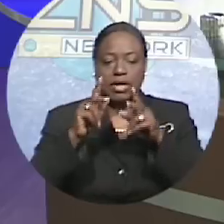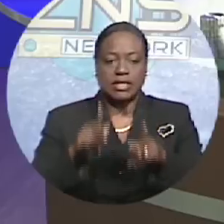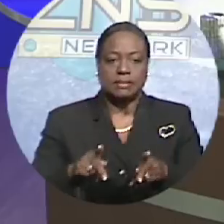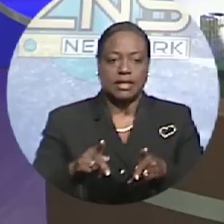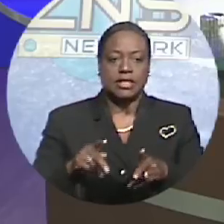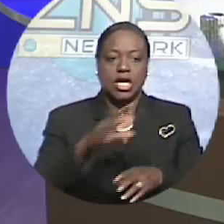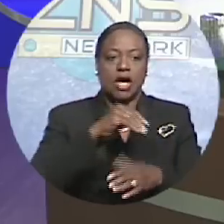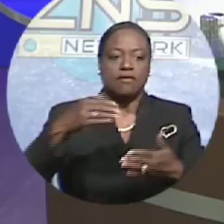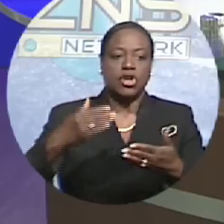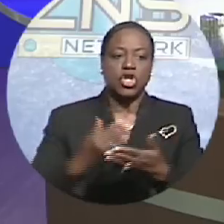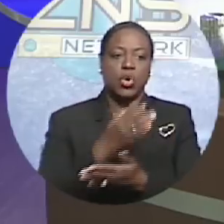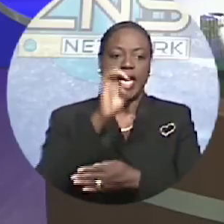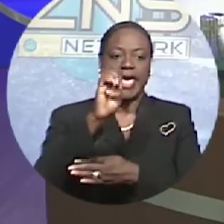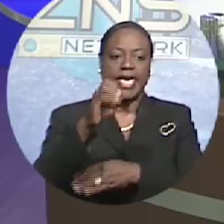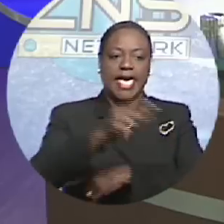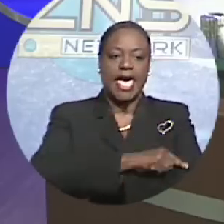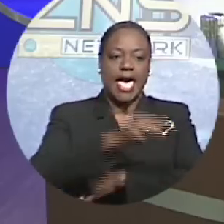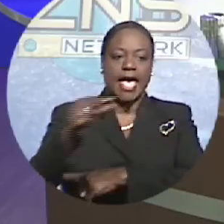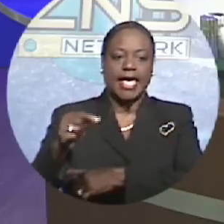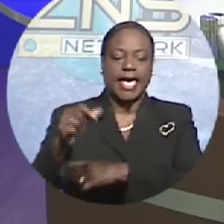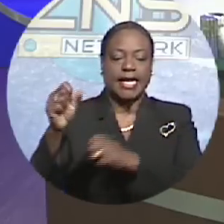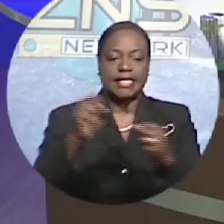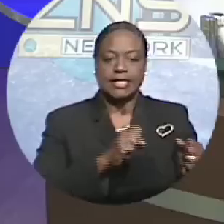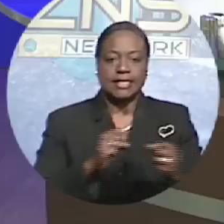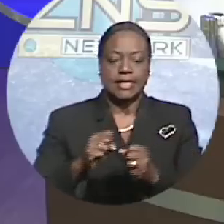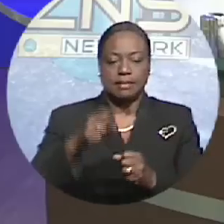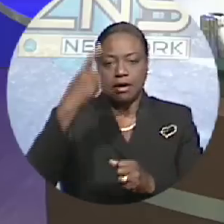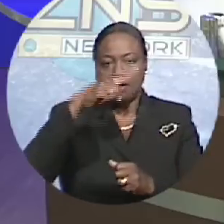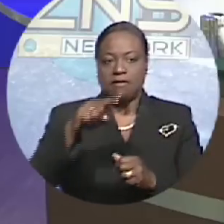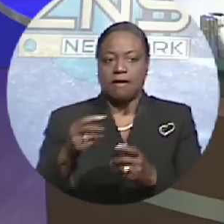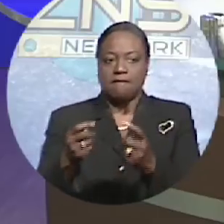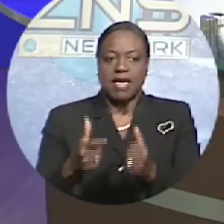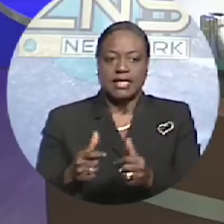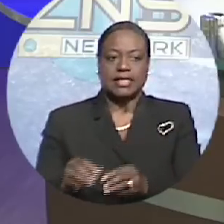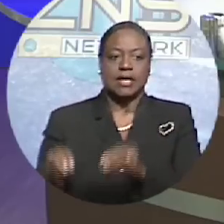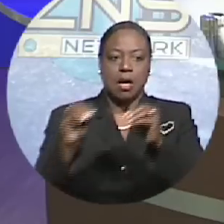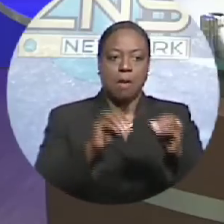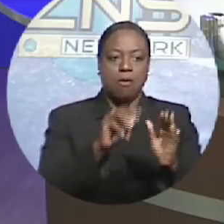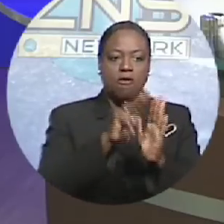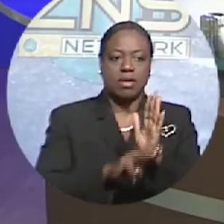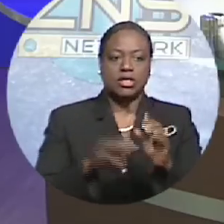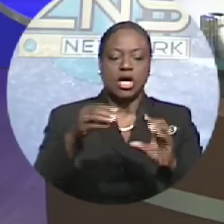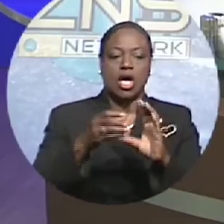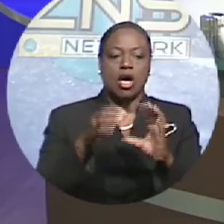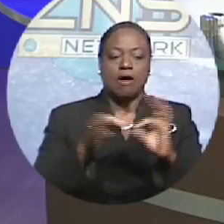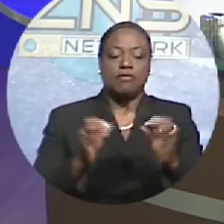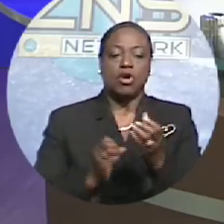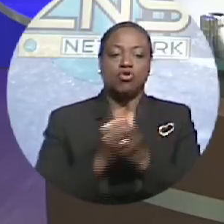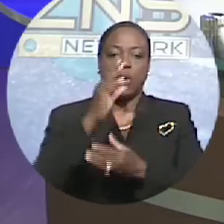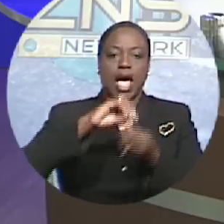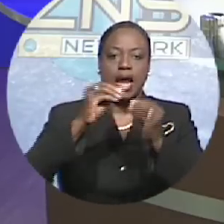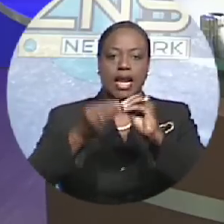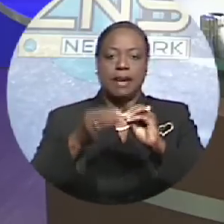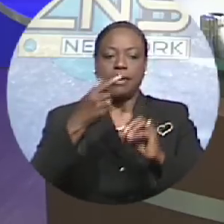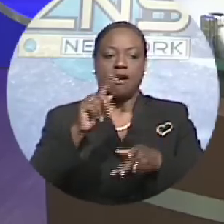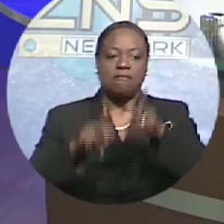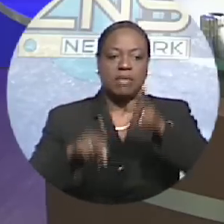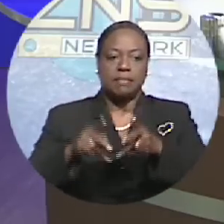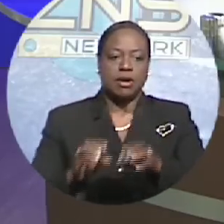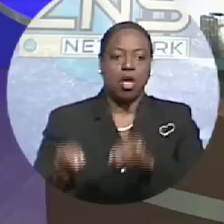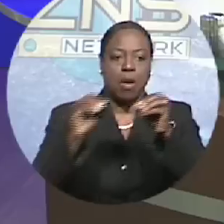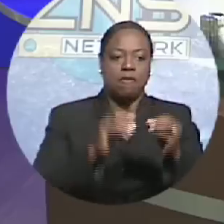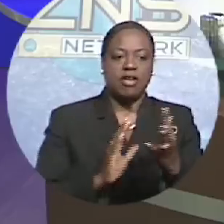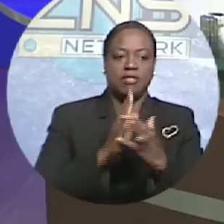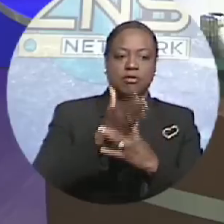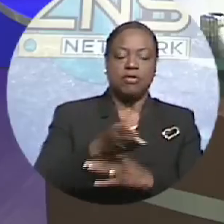e-gate system, paving the way for faster and more efficient movement of the growing number of international passengers moving through the Lyndon